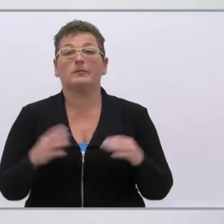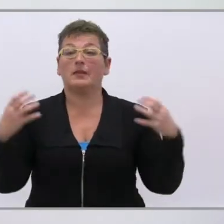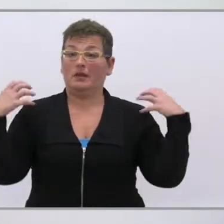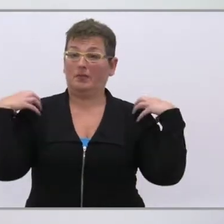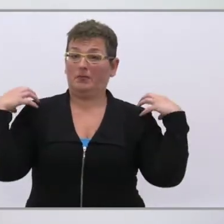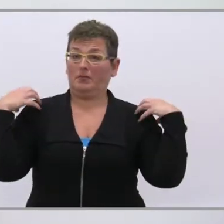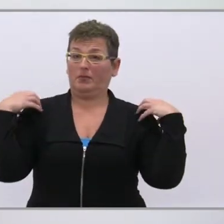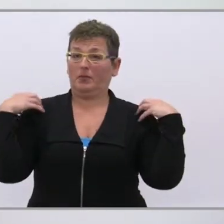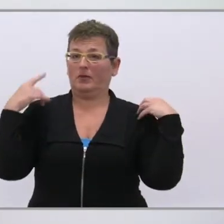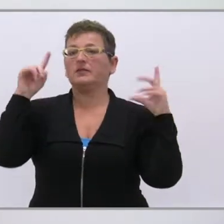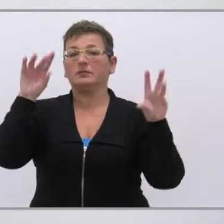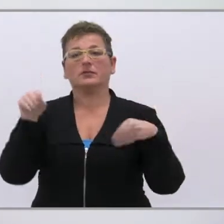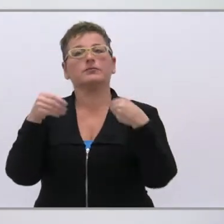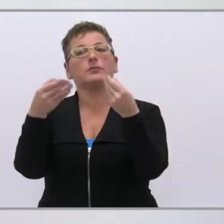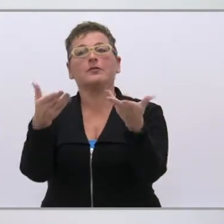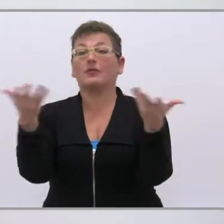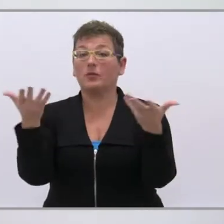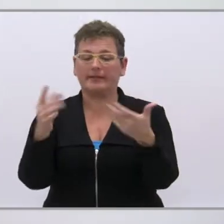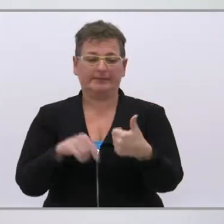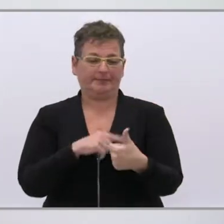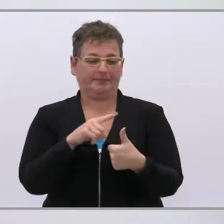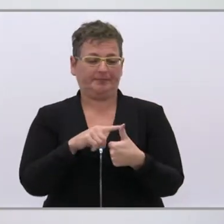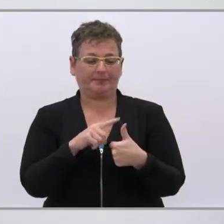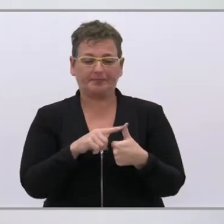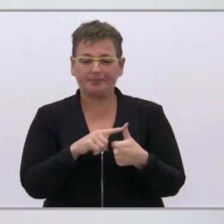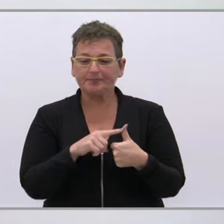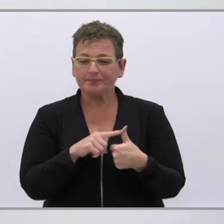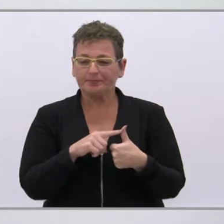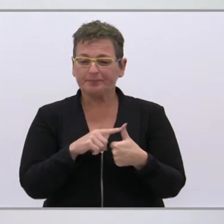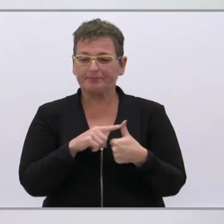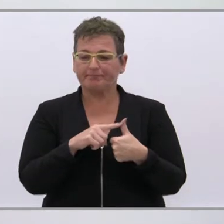must provide the following: